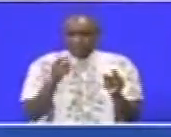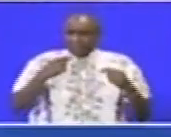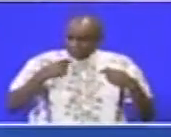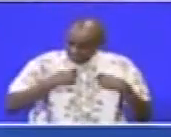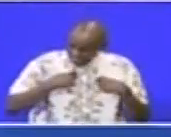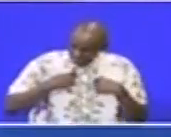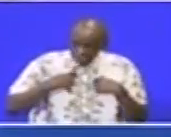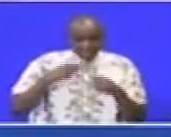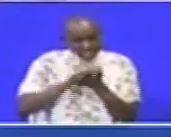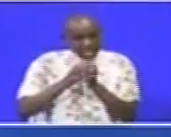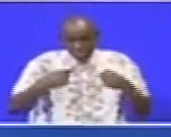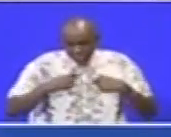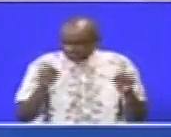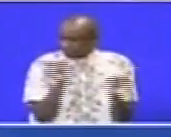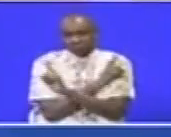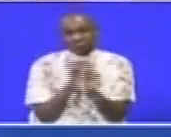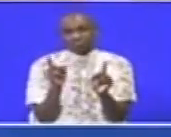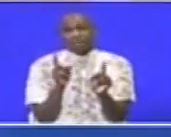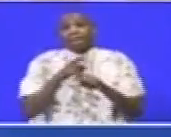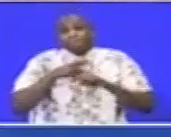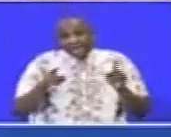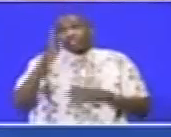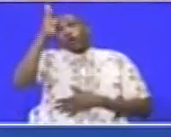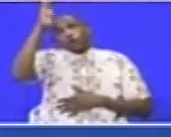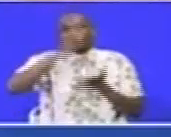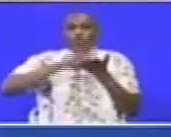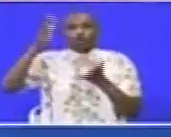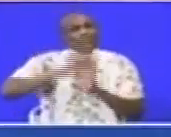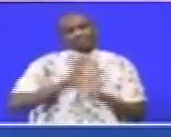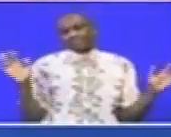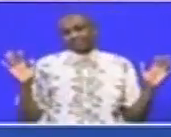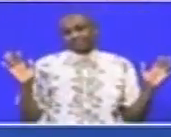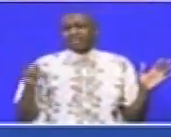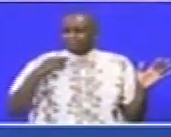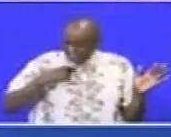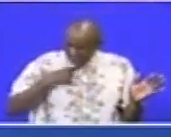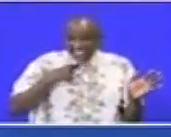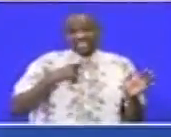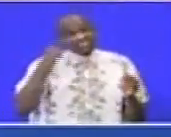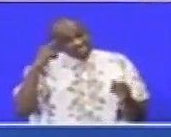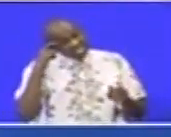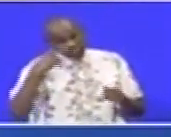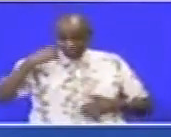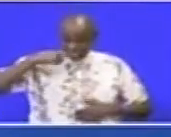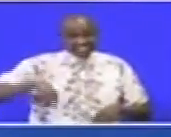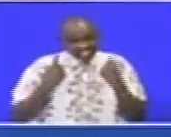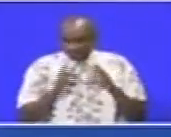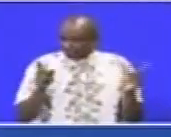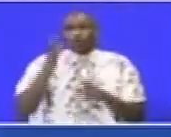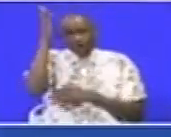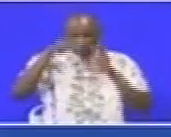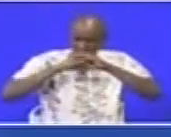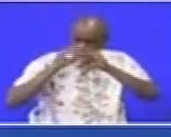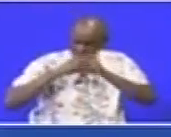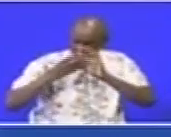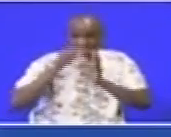Niwe mimi niwe hivi. Bali ni kwa mapenzi ya Mungu. That's why mimi sipendi kujichukua kwa sababu Mungu aliniumba kwa